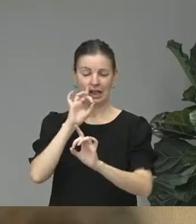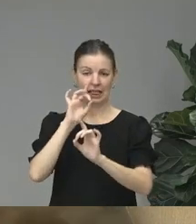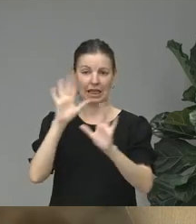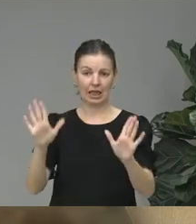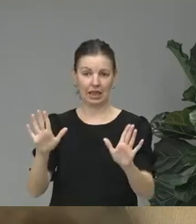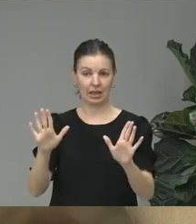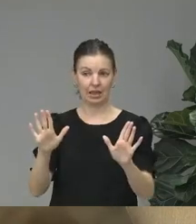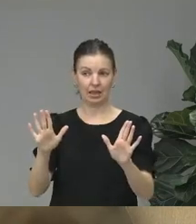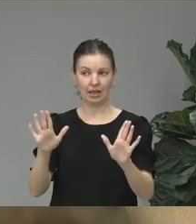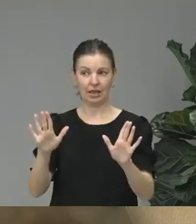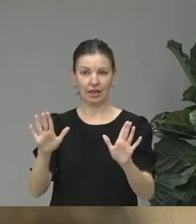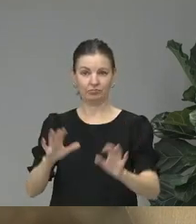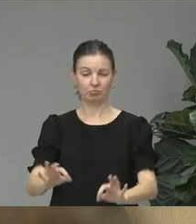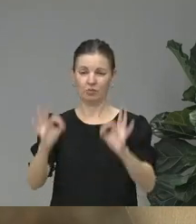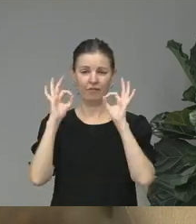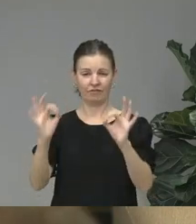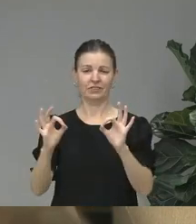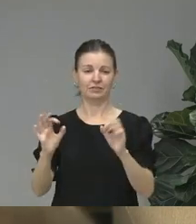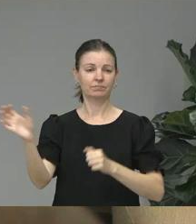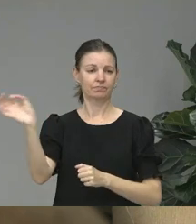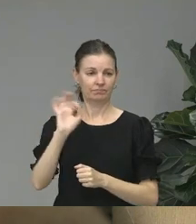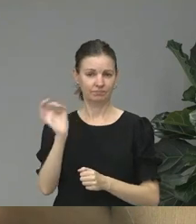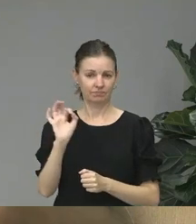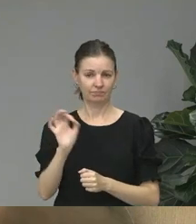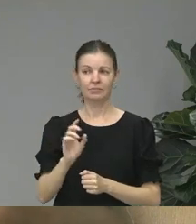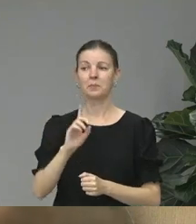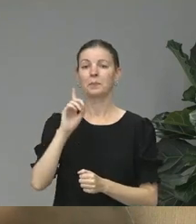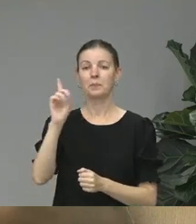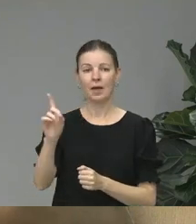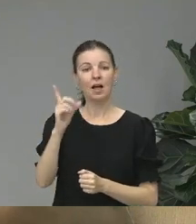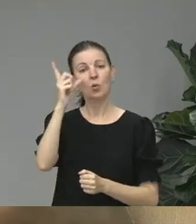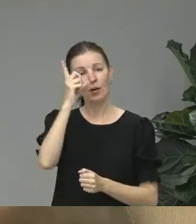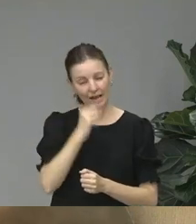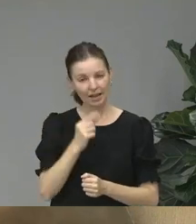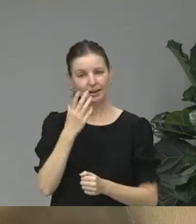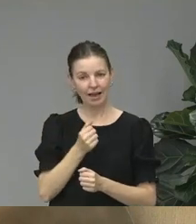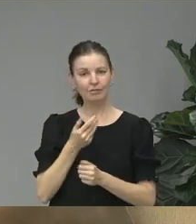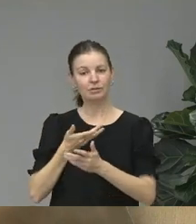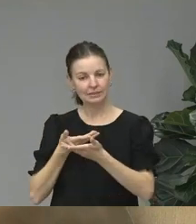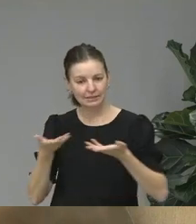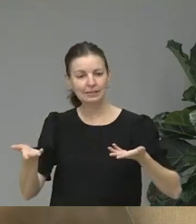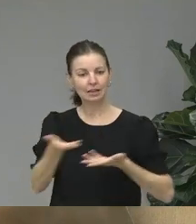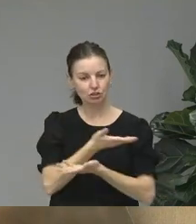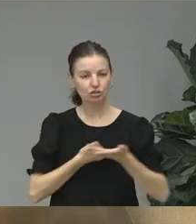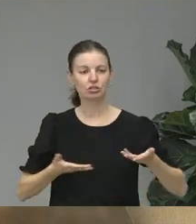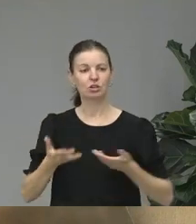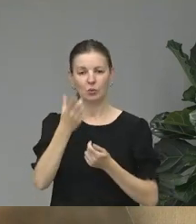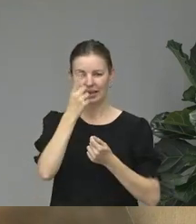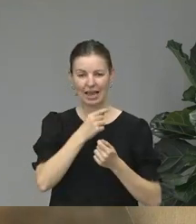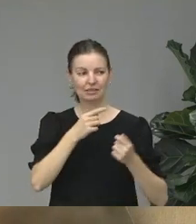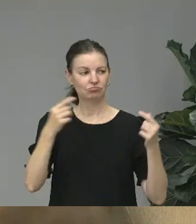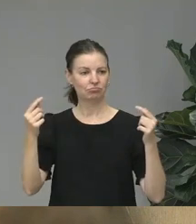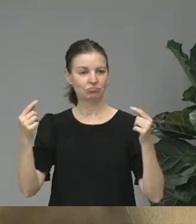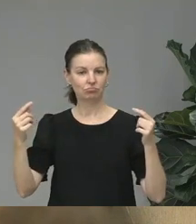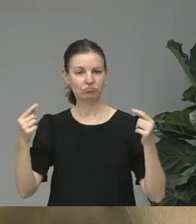we would all like it to be. But the point is, we are able to have the discussion and the debate, and I